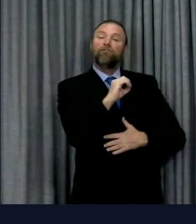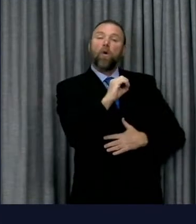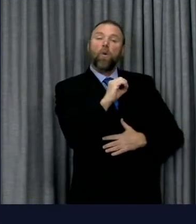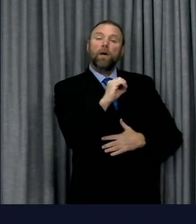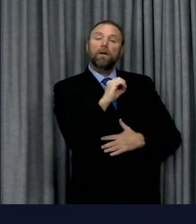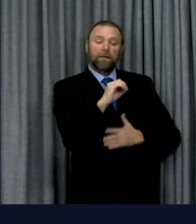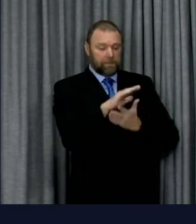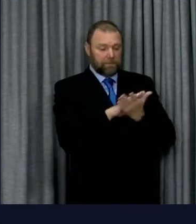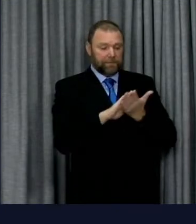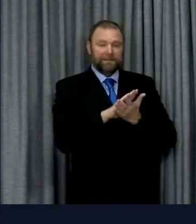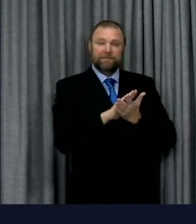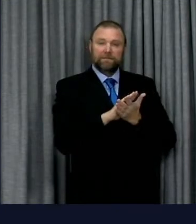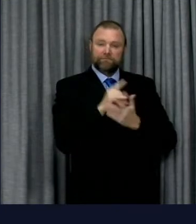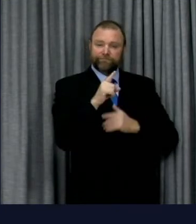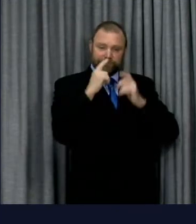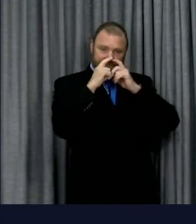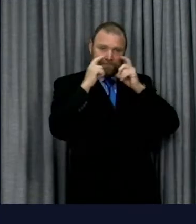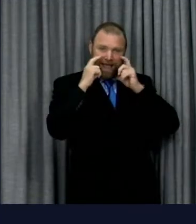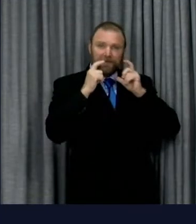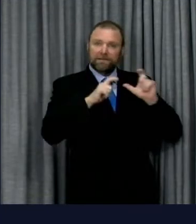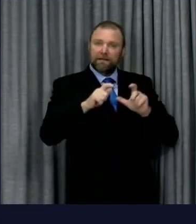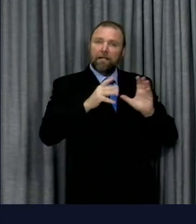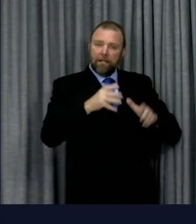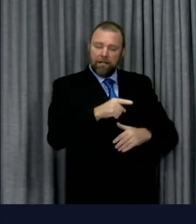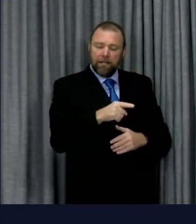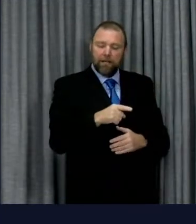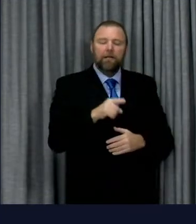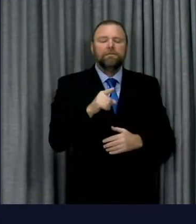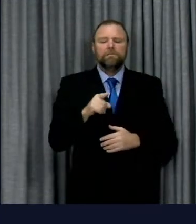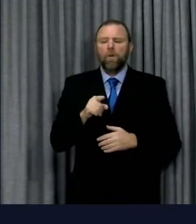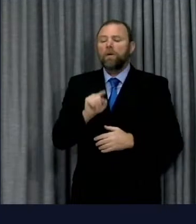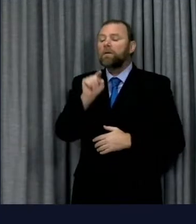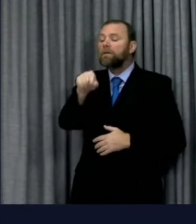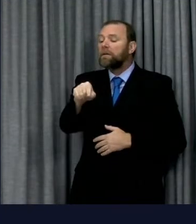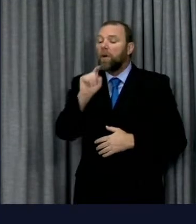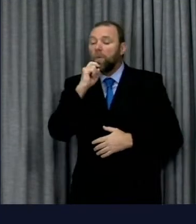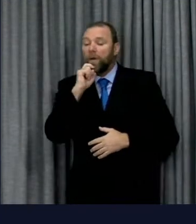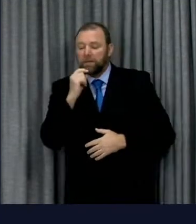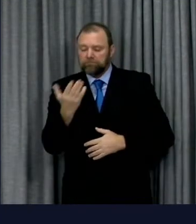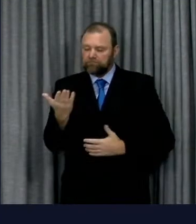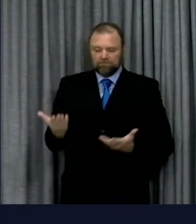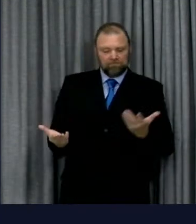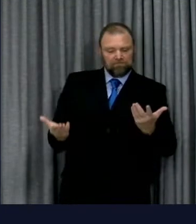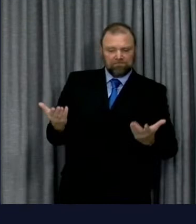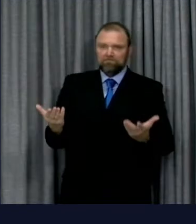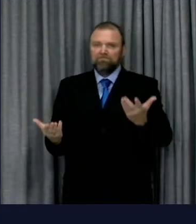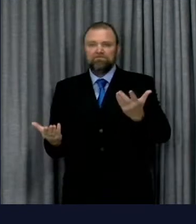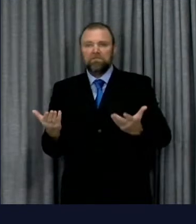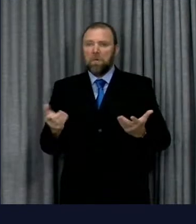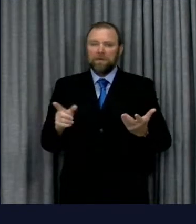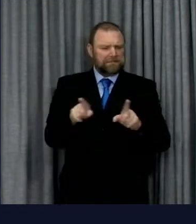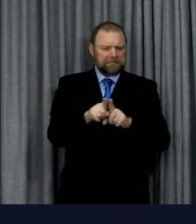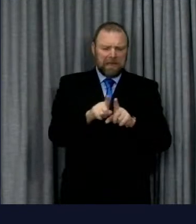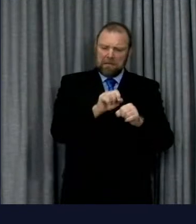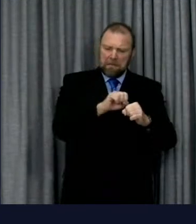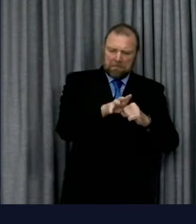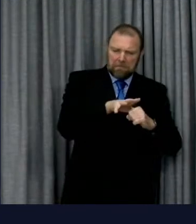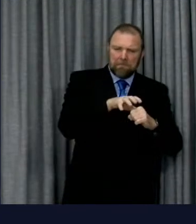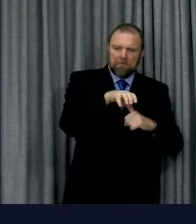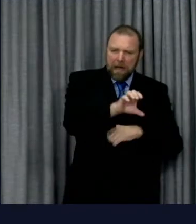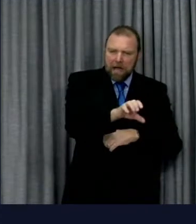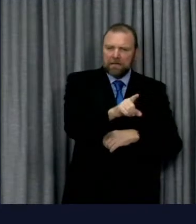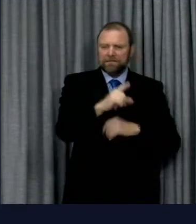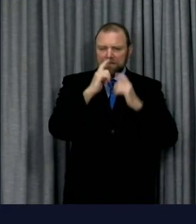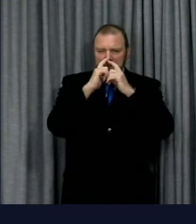the question we ask for advice on is, are those measures still necessary and proportionate given the state of